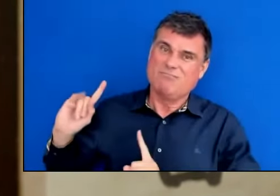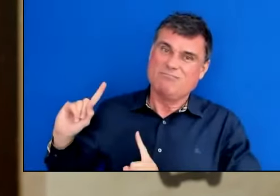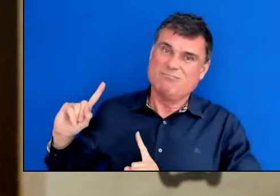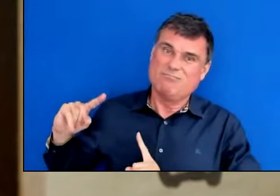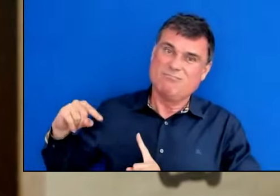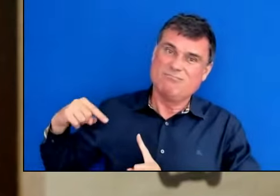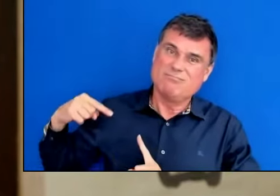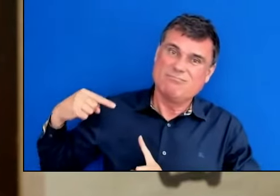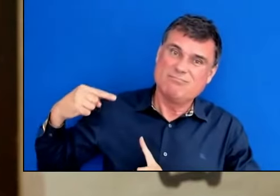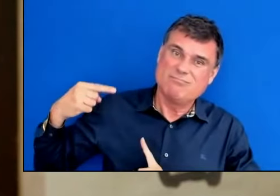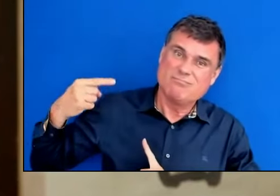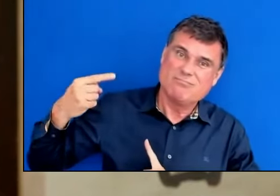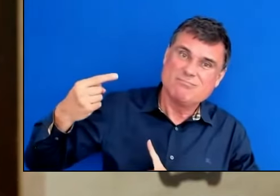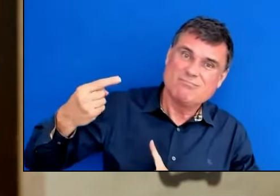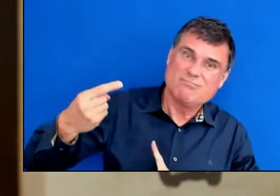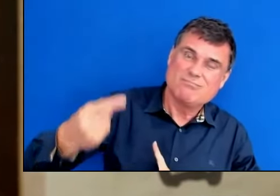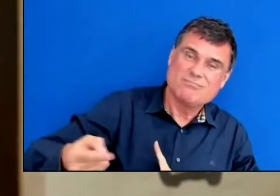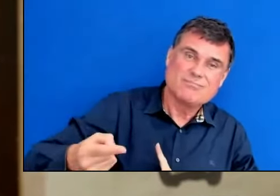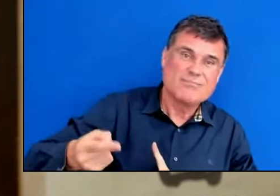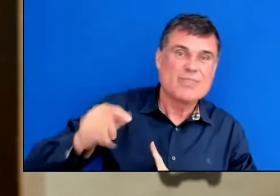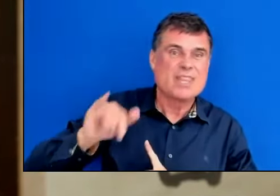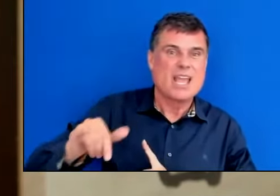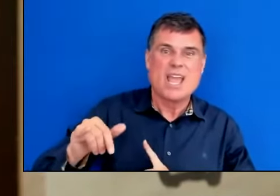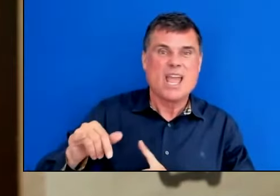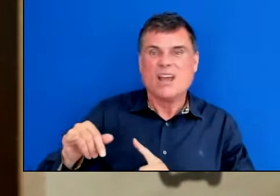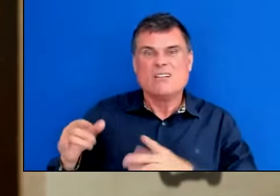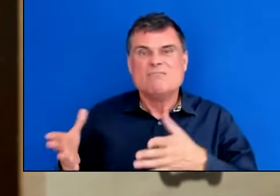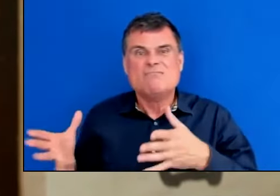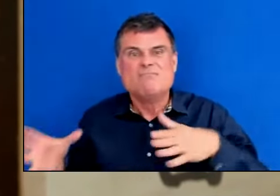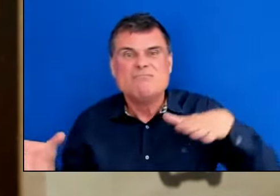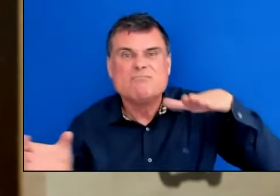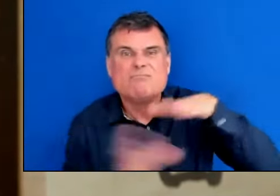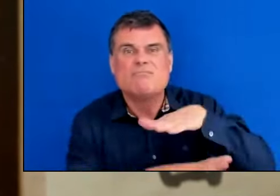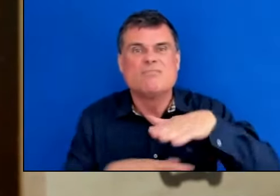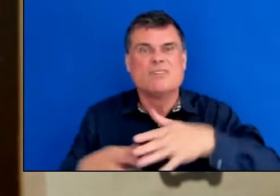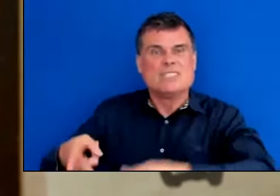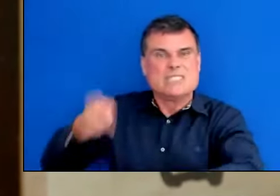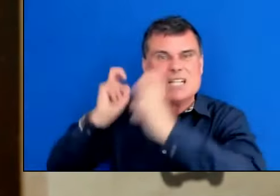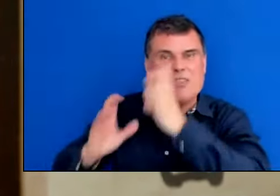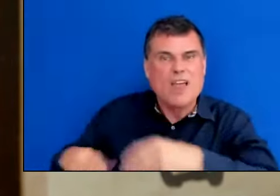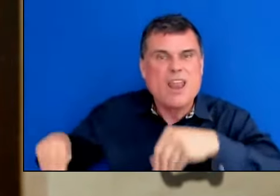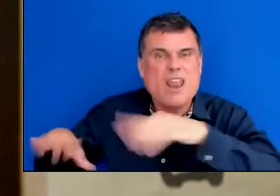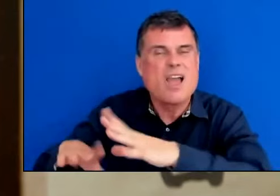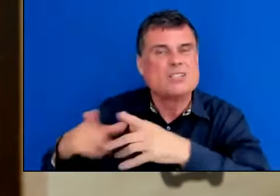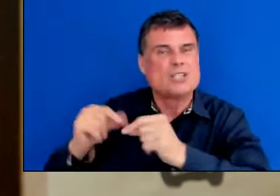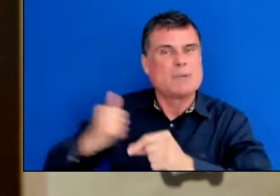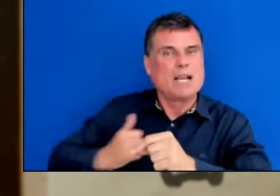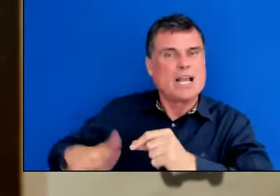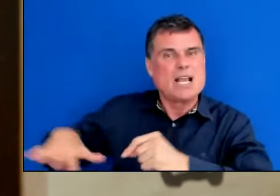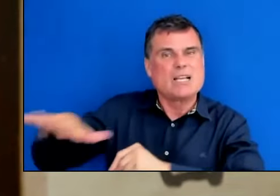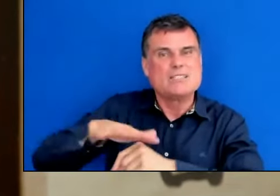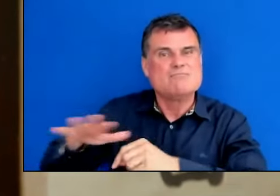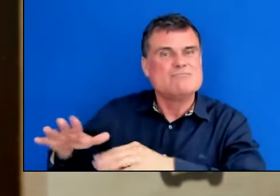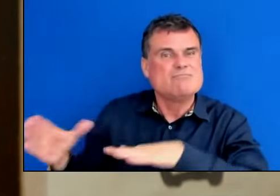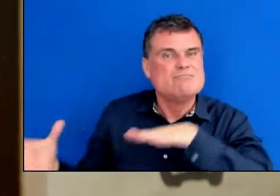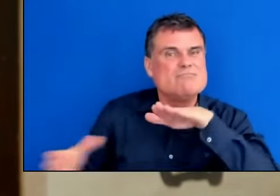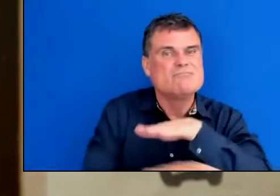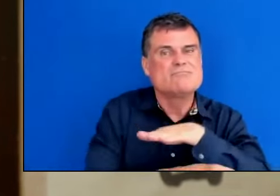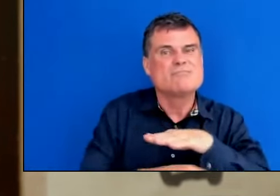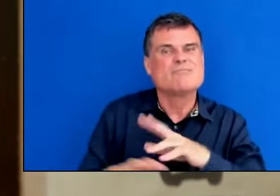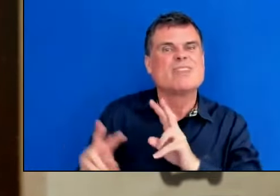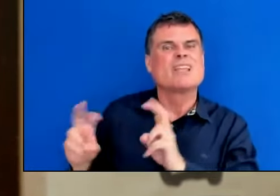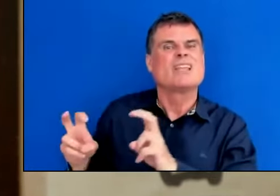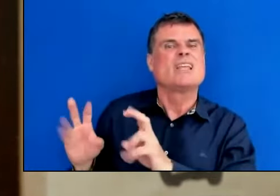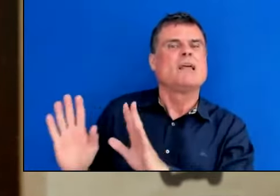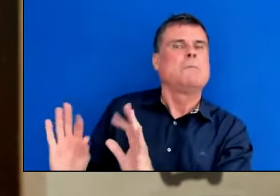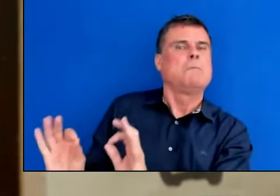And legacies from the internment, legacies from property stolen, lives diminished, lives cut